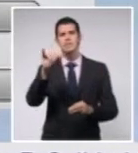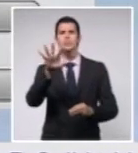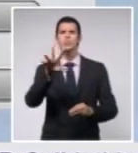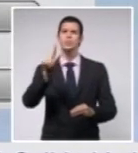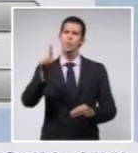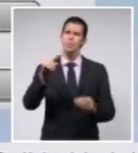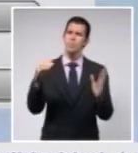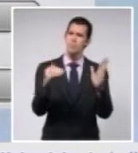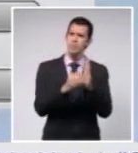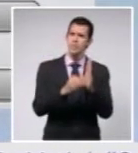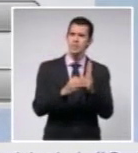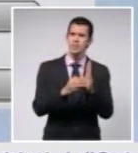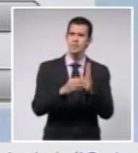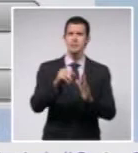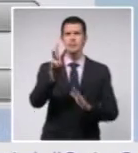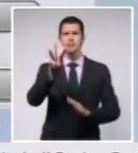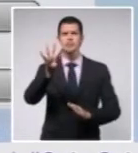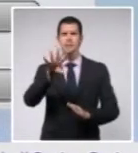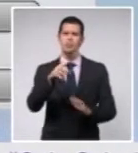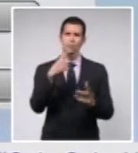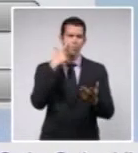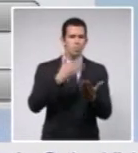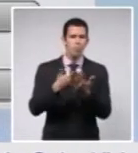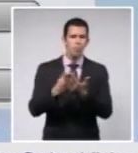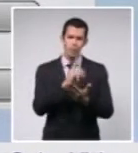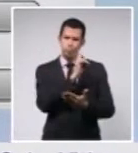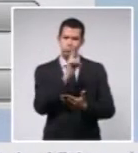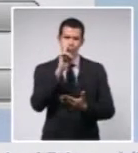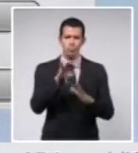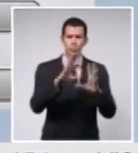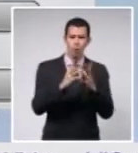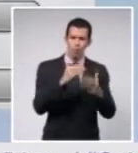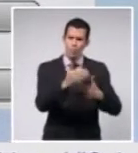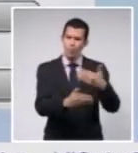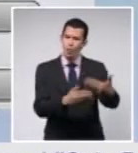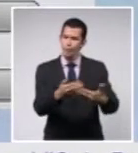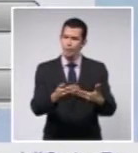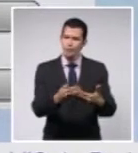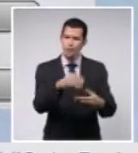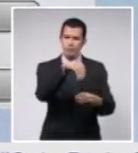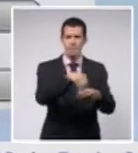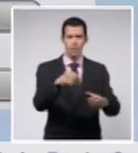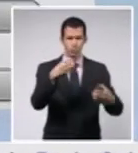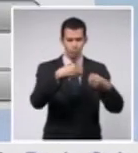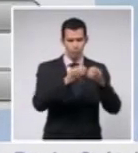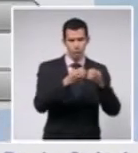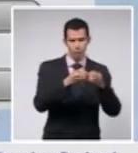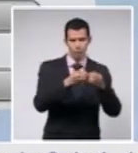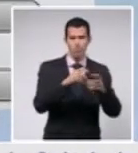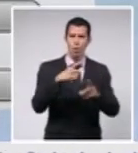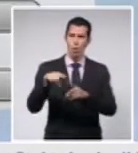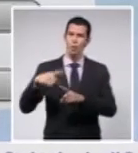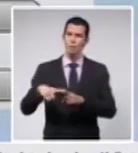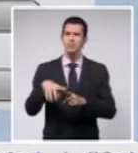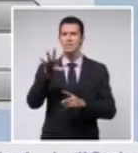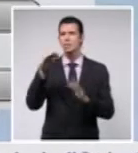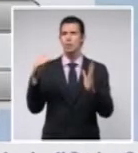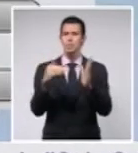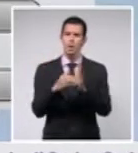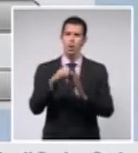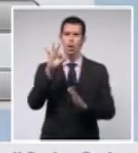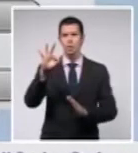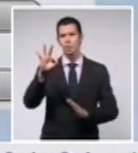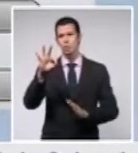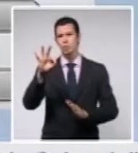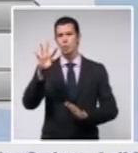36 people with the virus. This brings the total number of samples processed in the entire